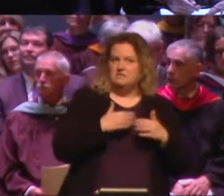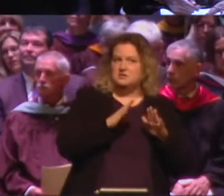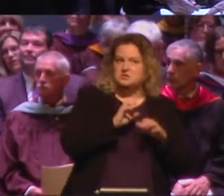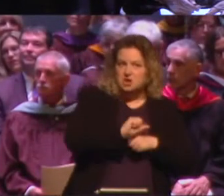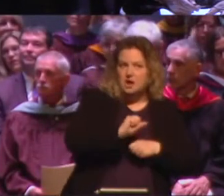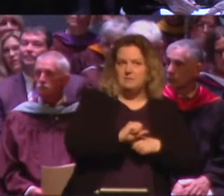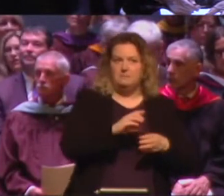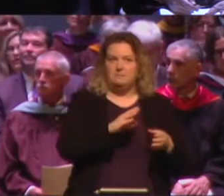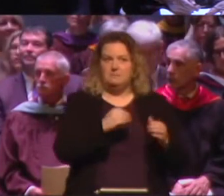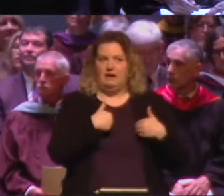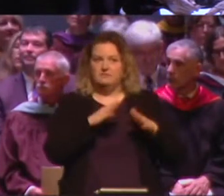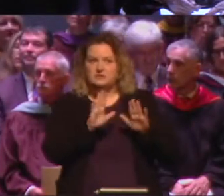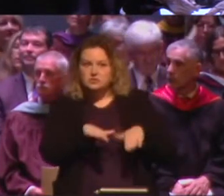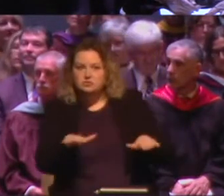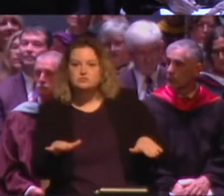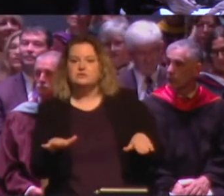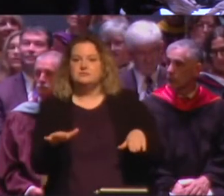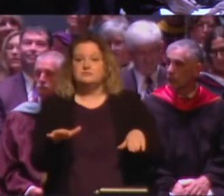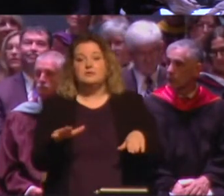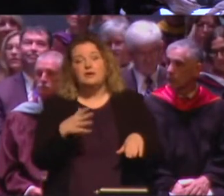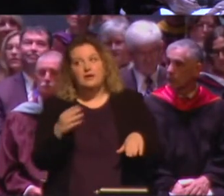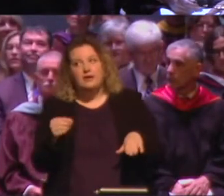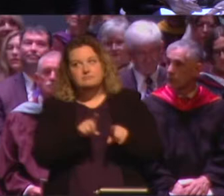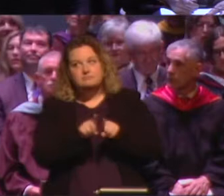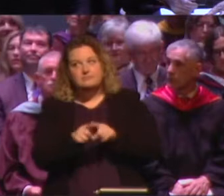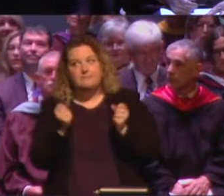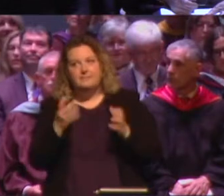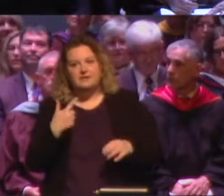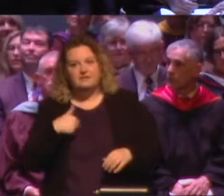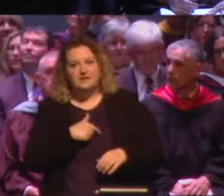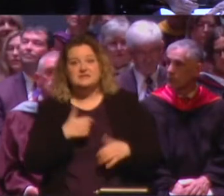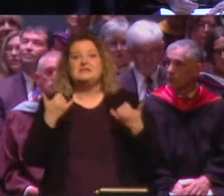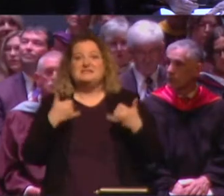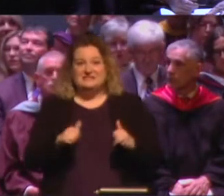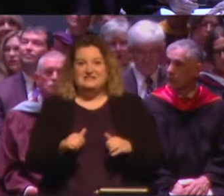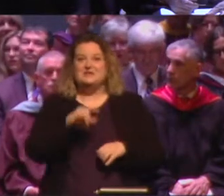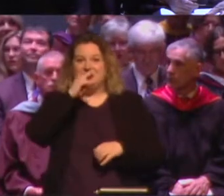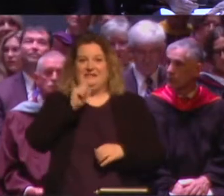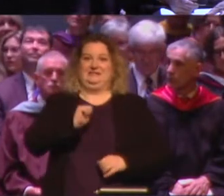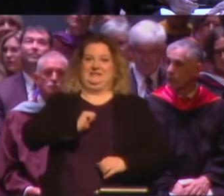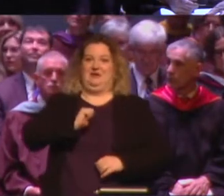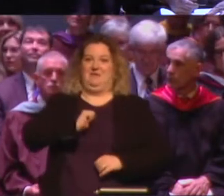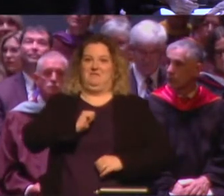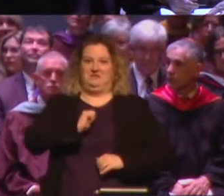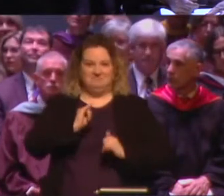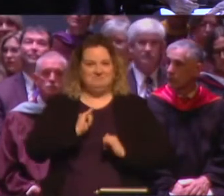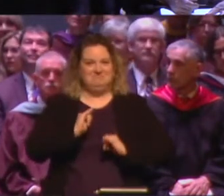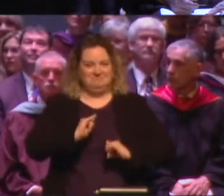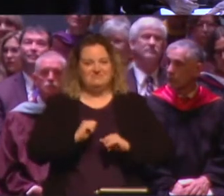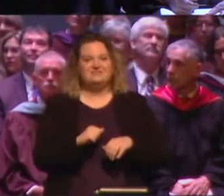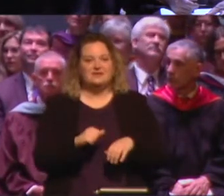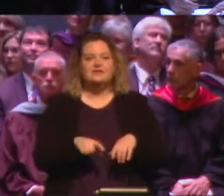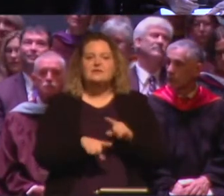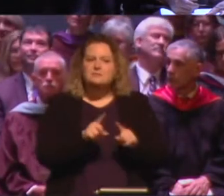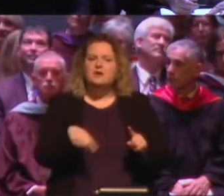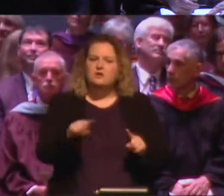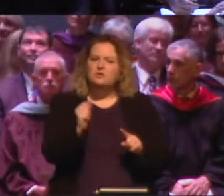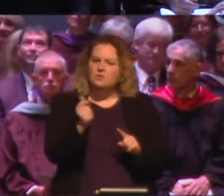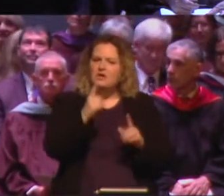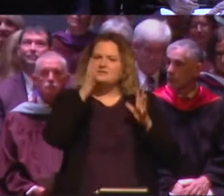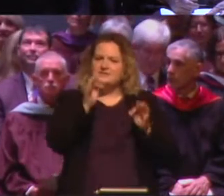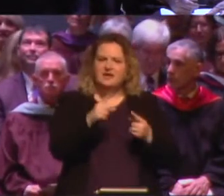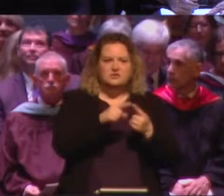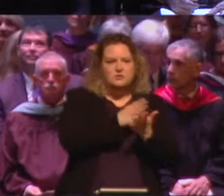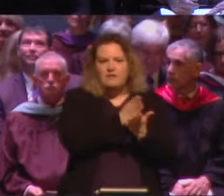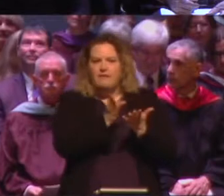kids. And yes, many of us are still just kids. But you all chose to steer yourself